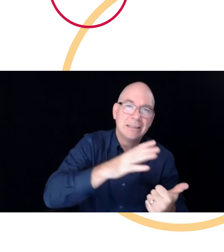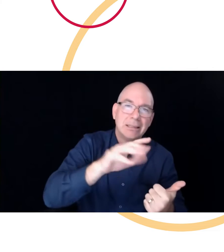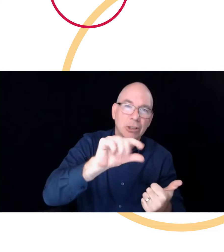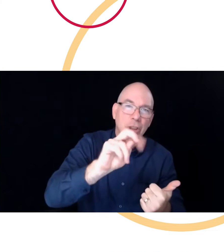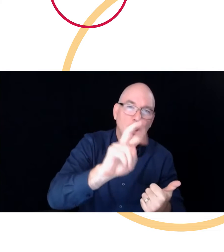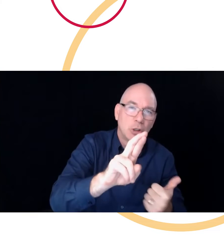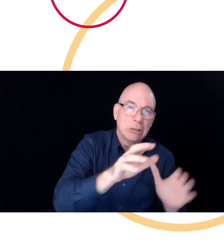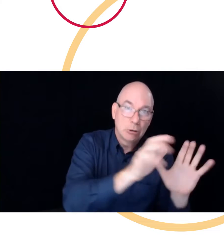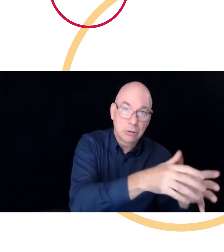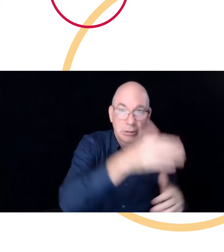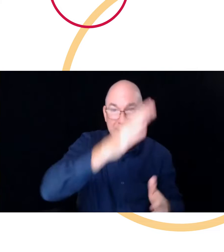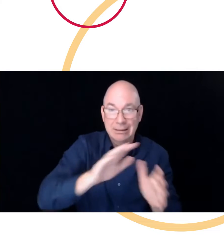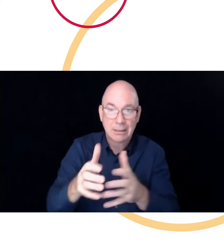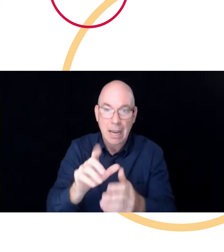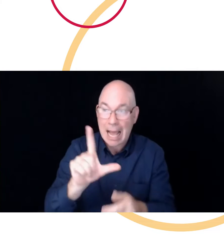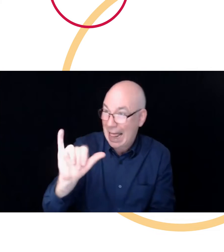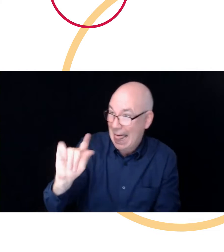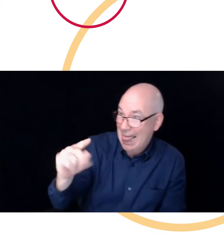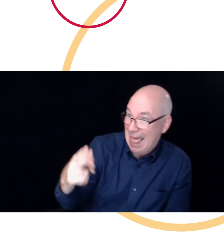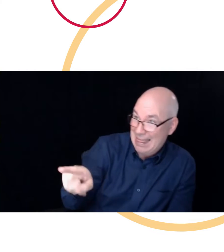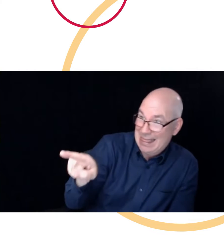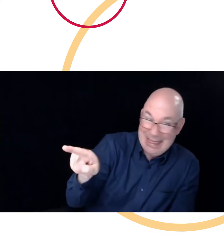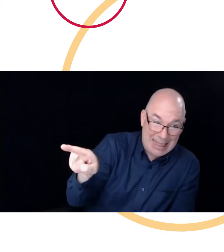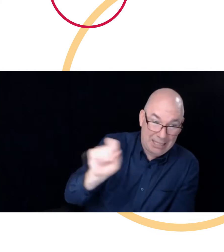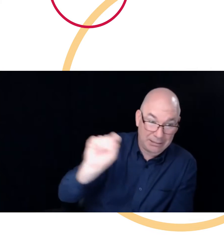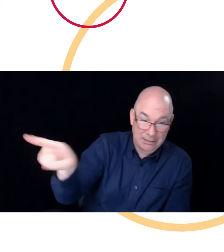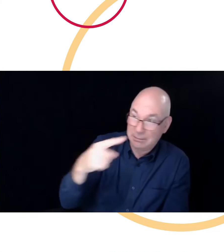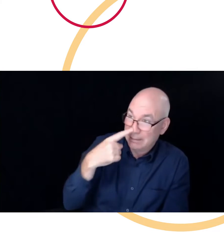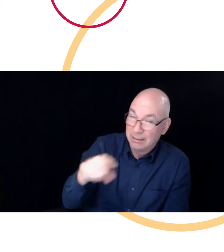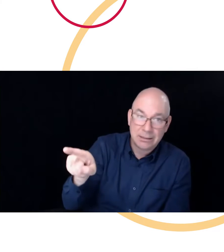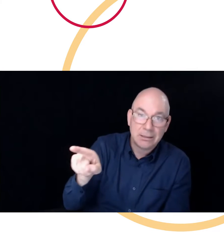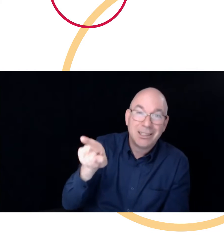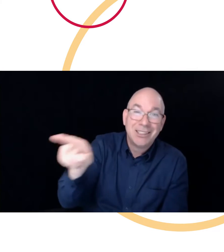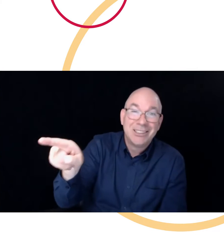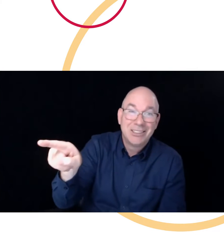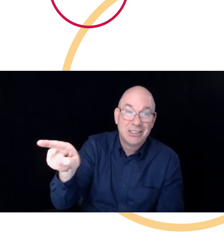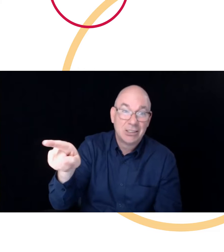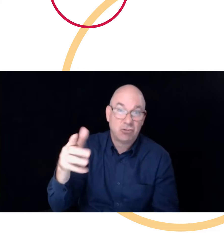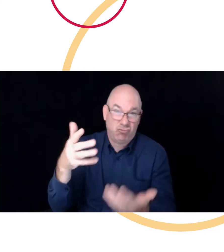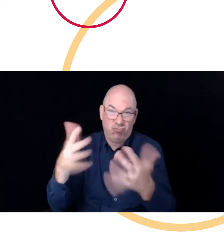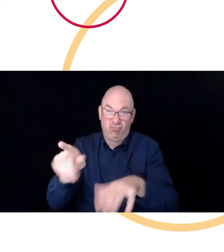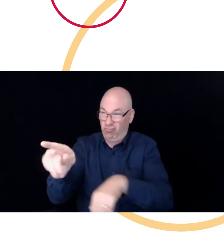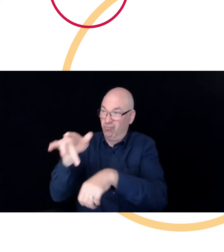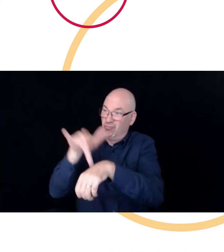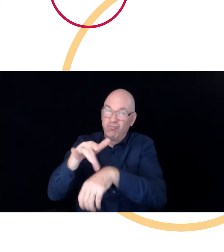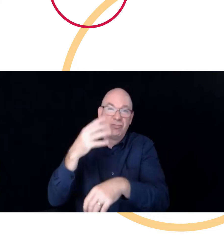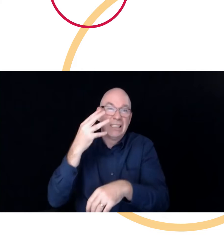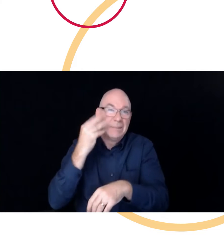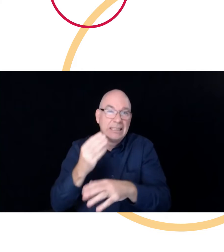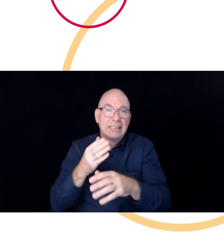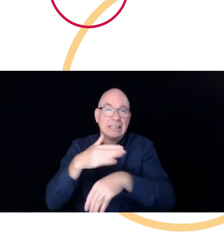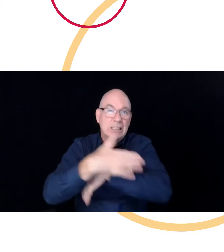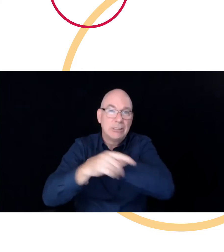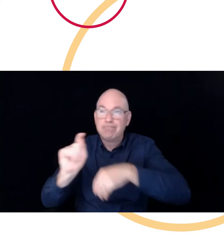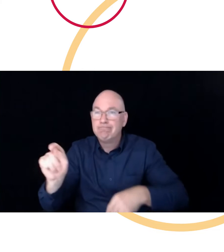Leif. So Leif, I would like to ask you this, since you have visited and worked in many countries and have been able